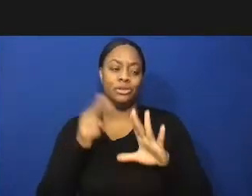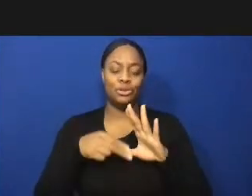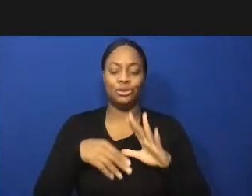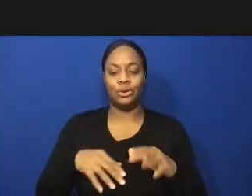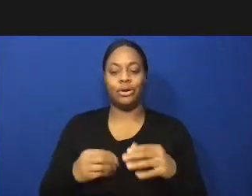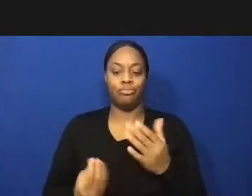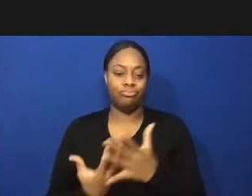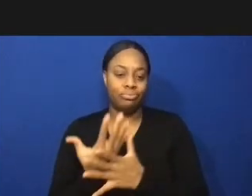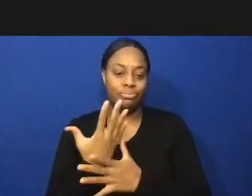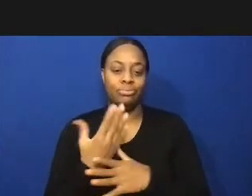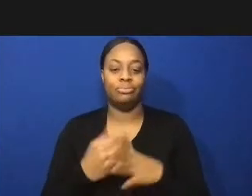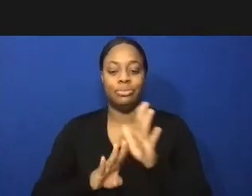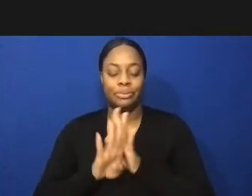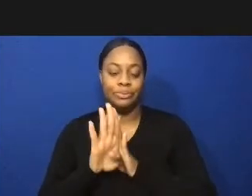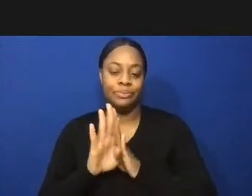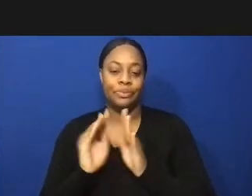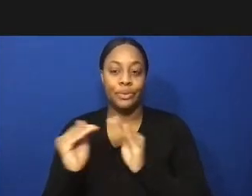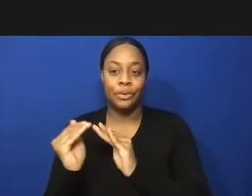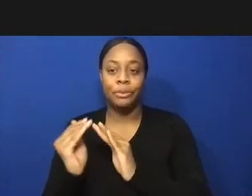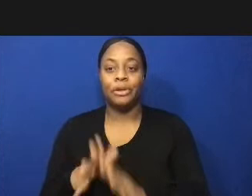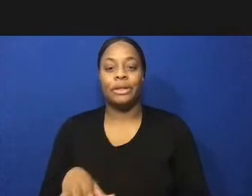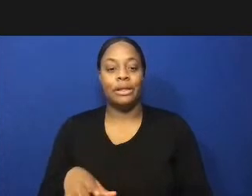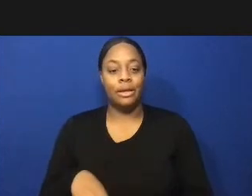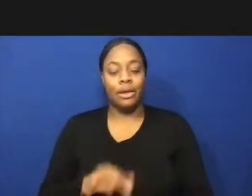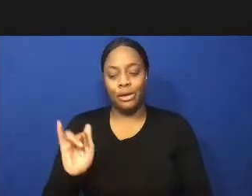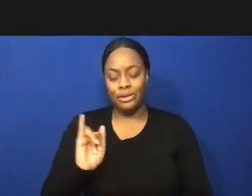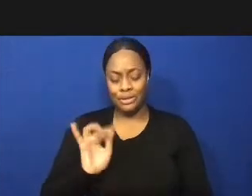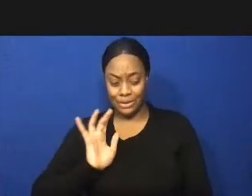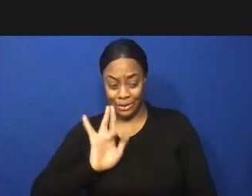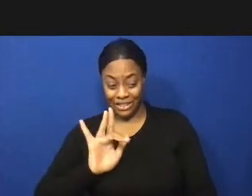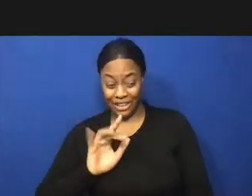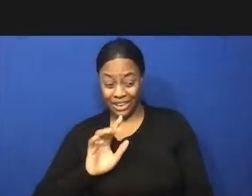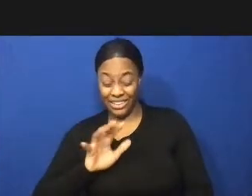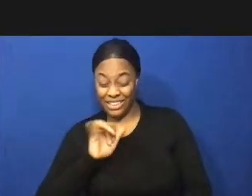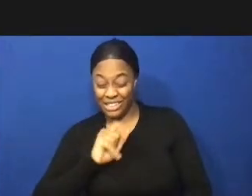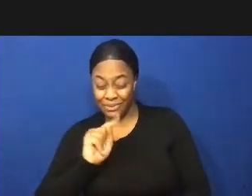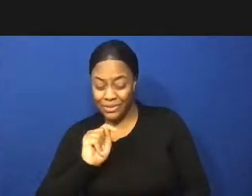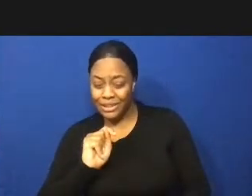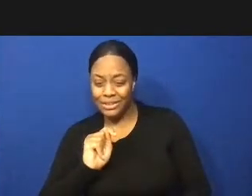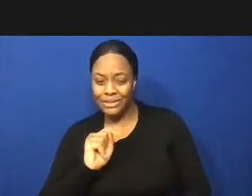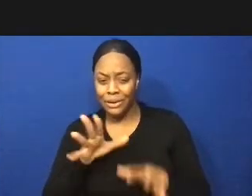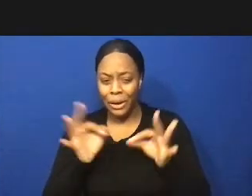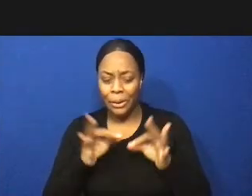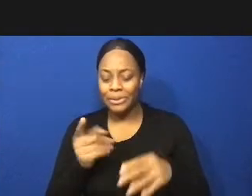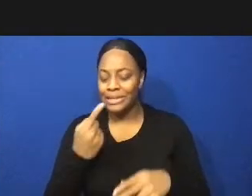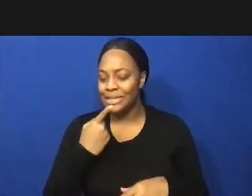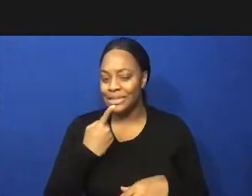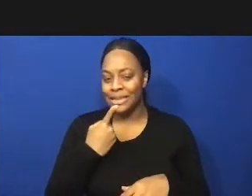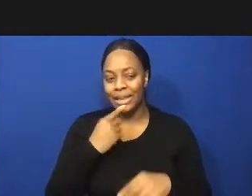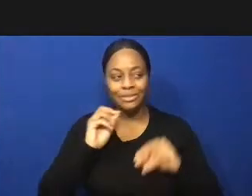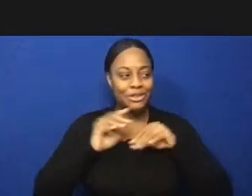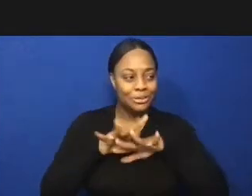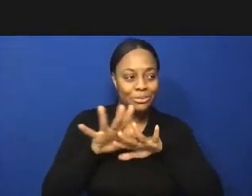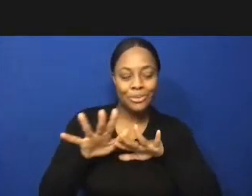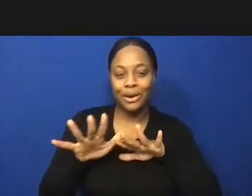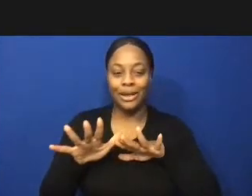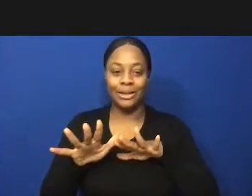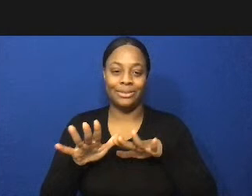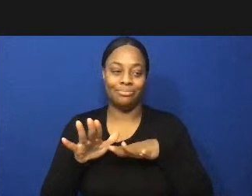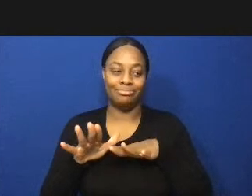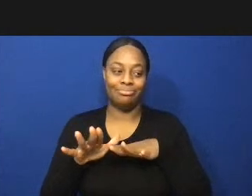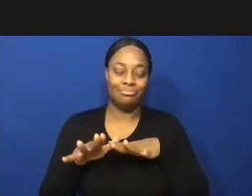community. Make sure to like this video, comment on this video, like I said, spread some love. It is up to